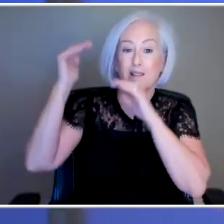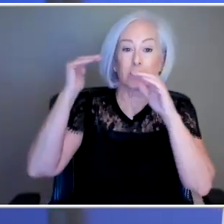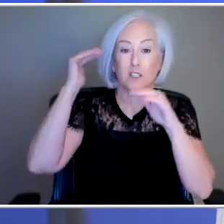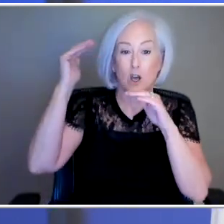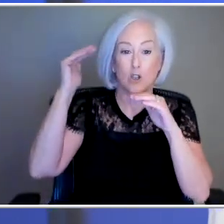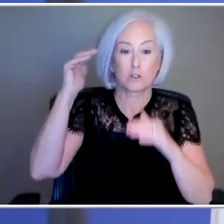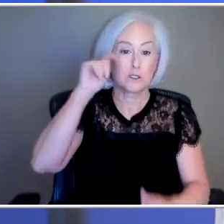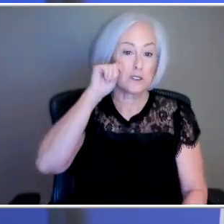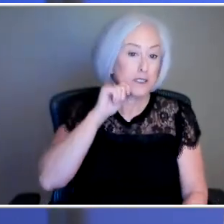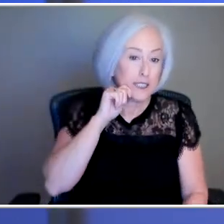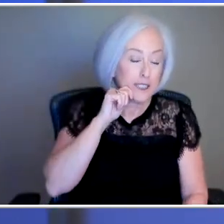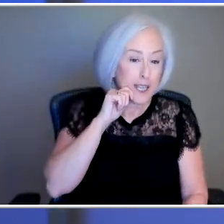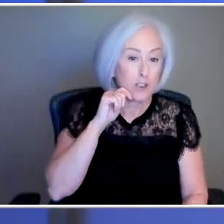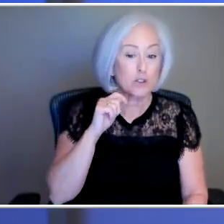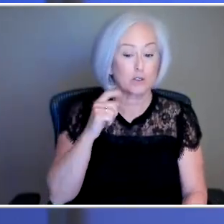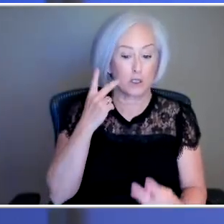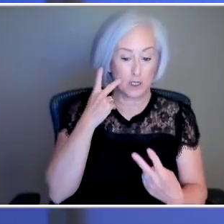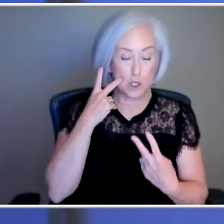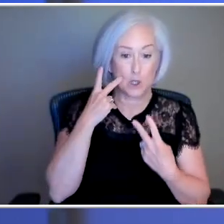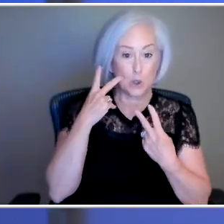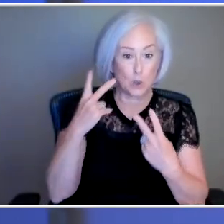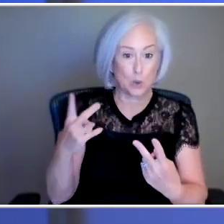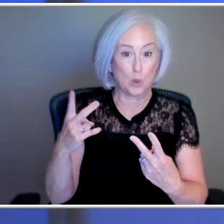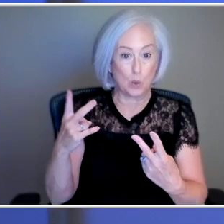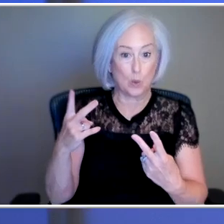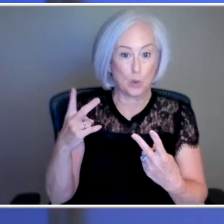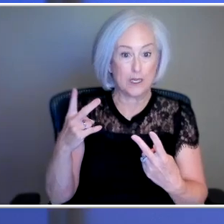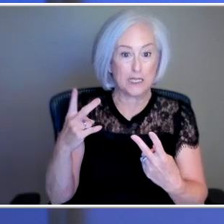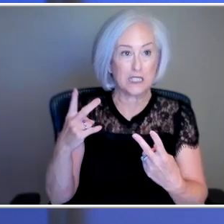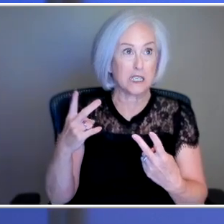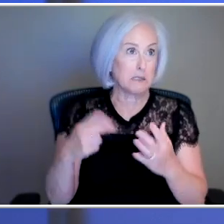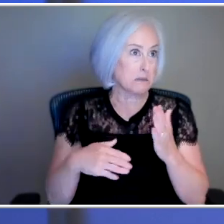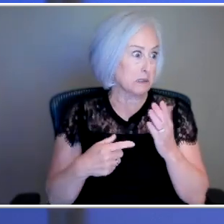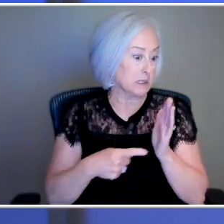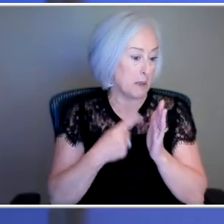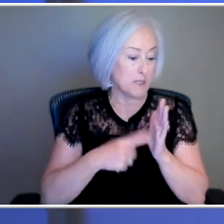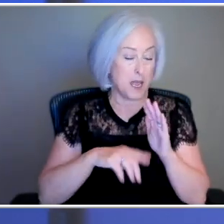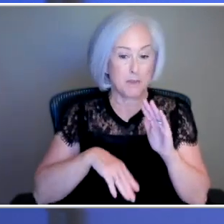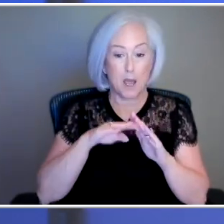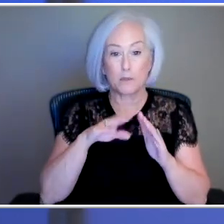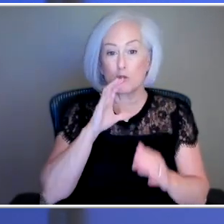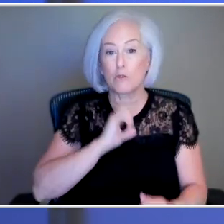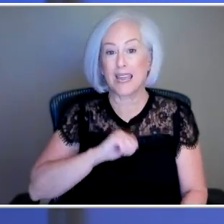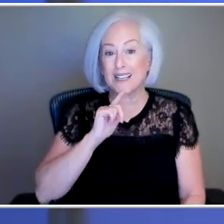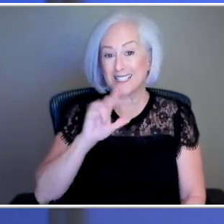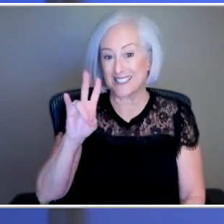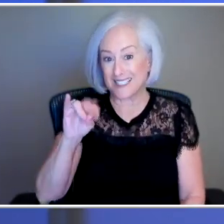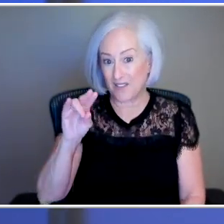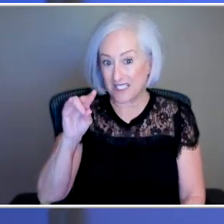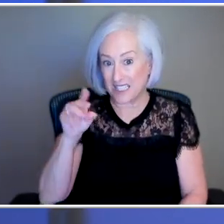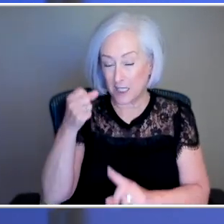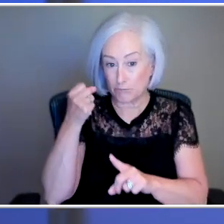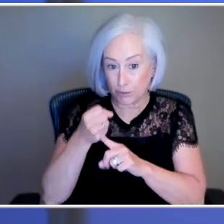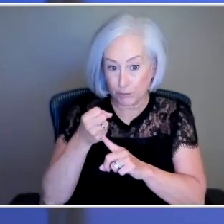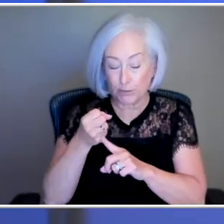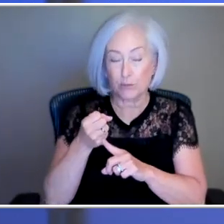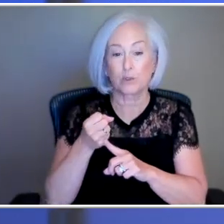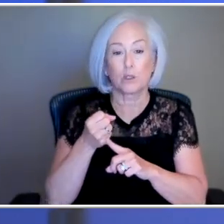older adults, you can see it even up to age 70 sometimes. It's acquired, and it's usually associated